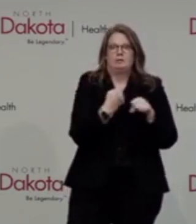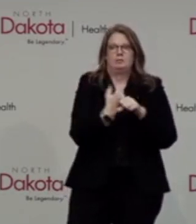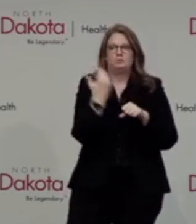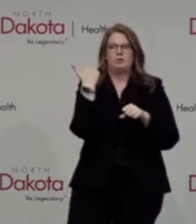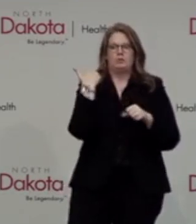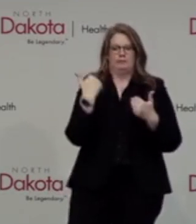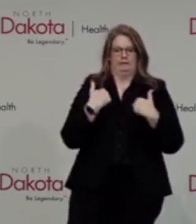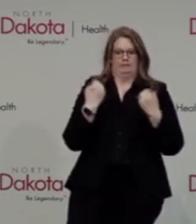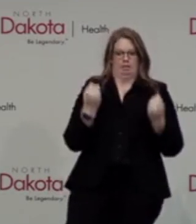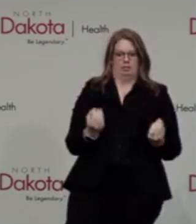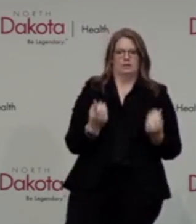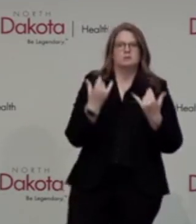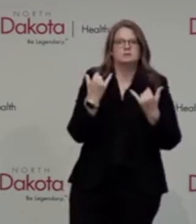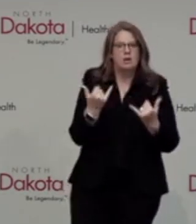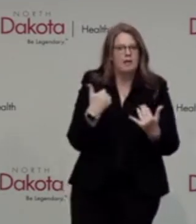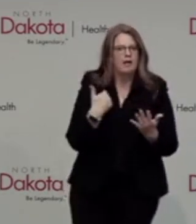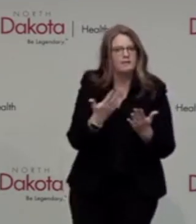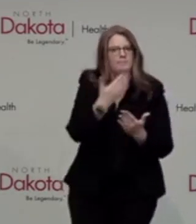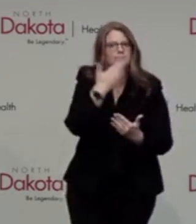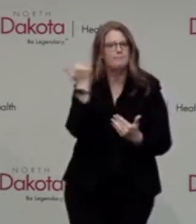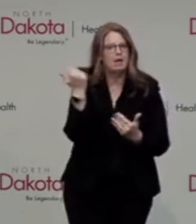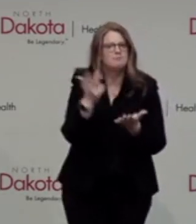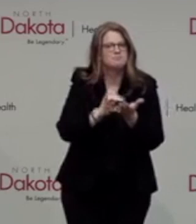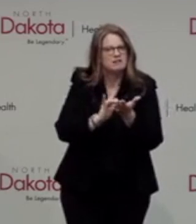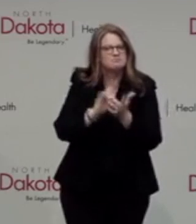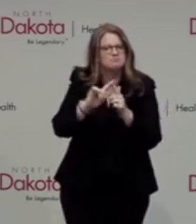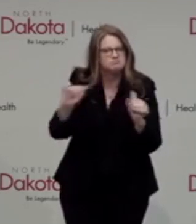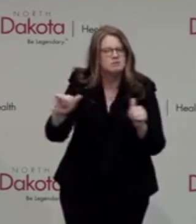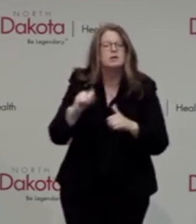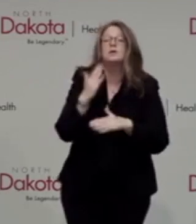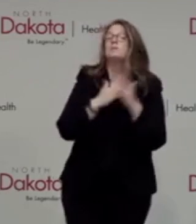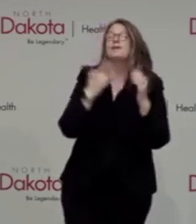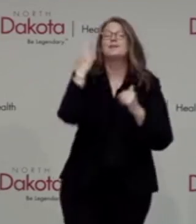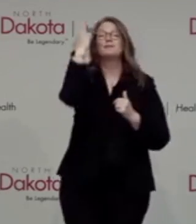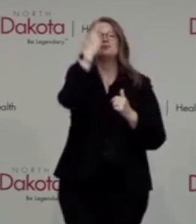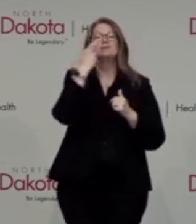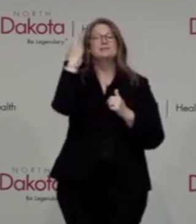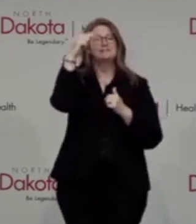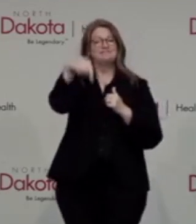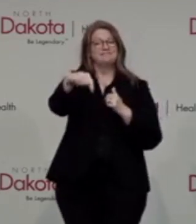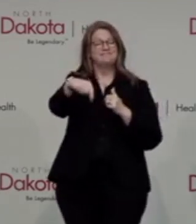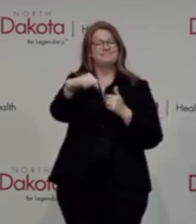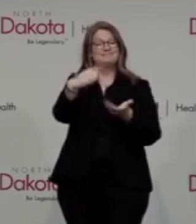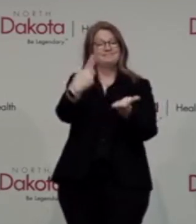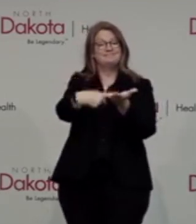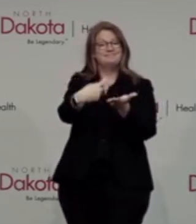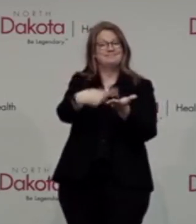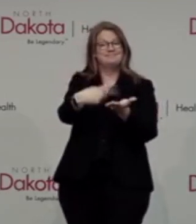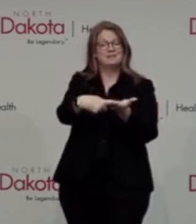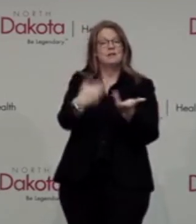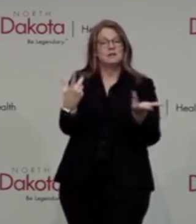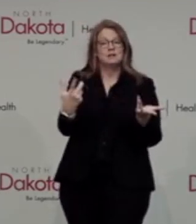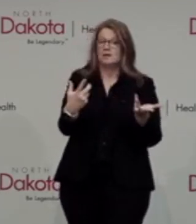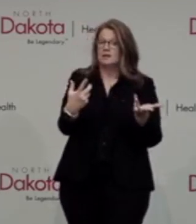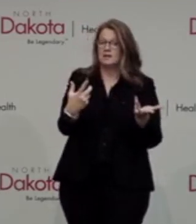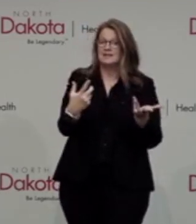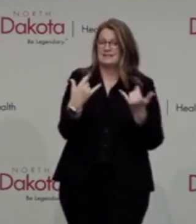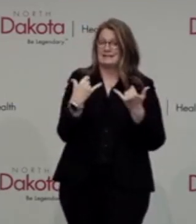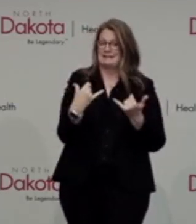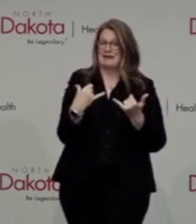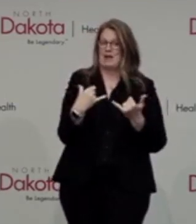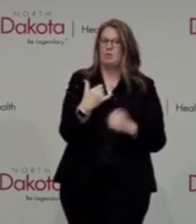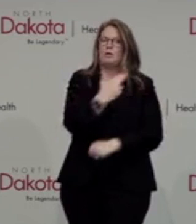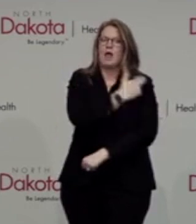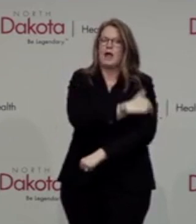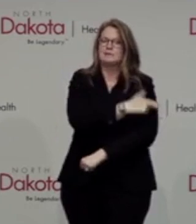ago. And part of the reason we're having this press conference today is to help people understand that we do have a hospital capacity issue that